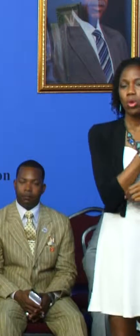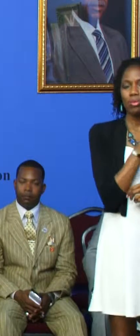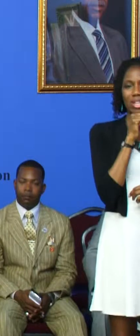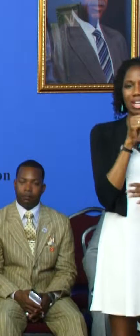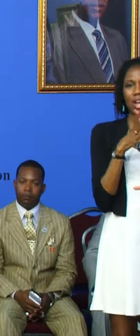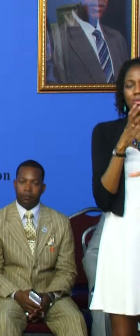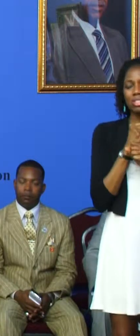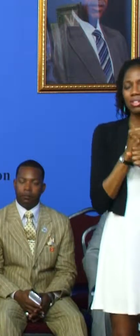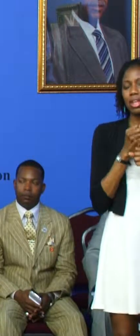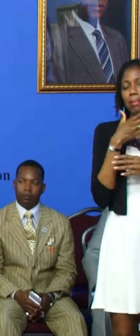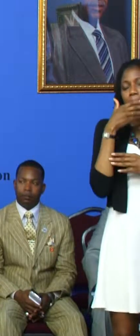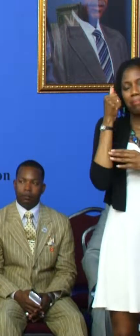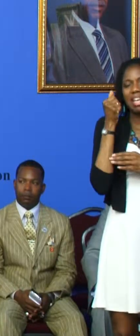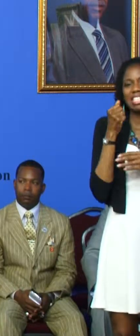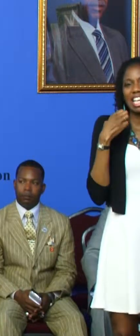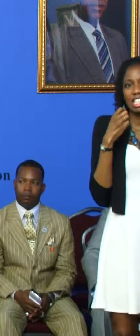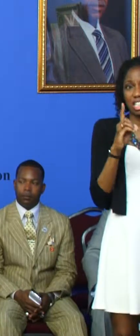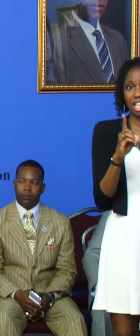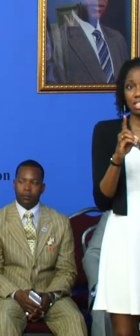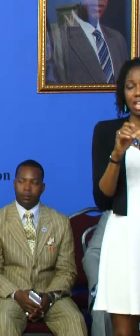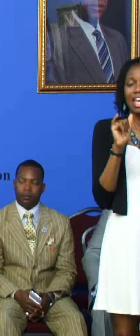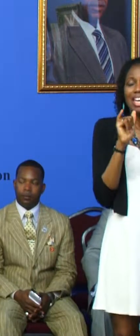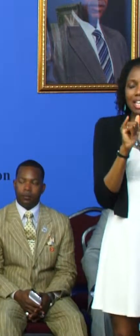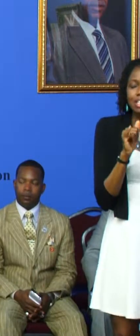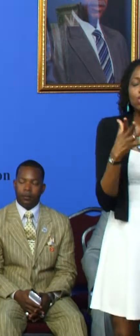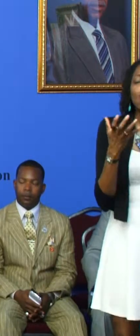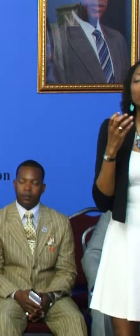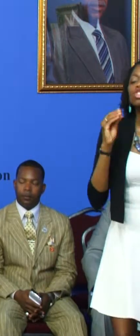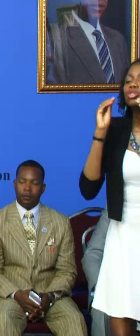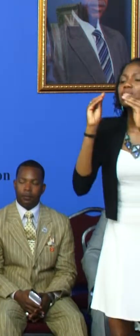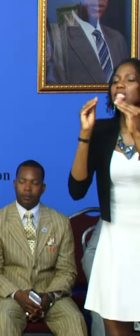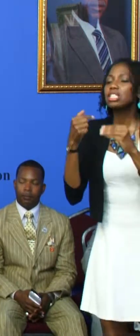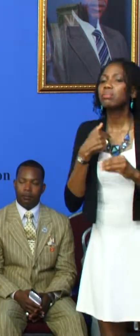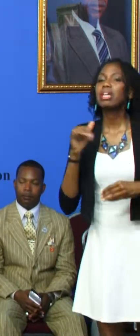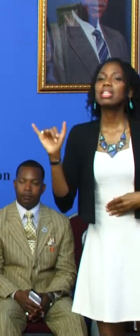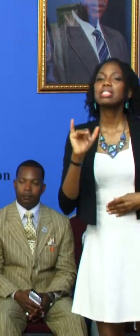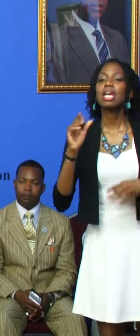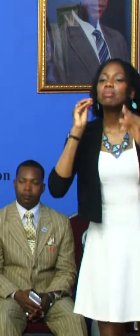That's what it was. Teach me what to teach your kids.